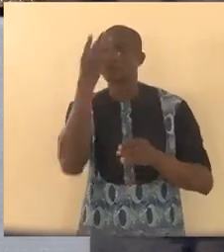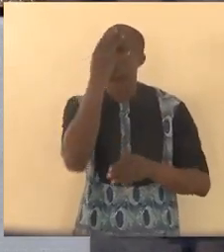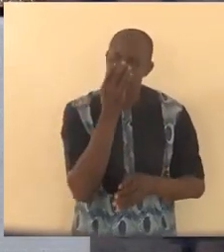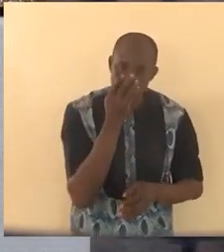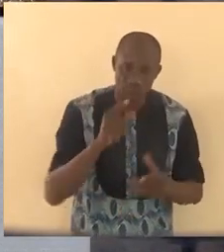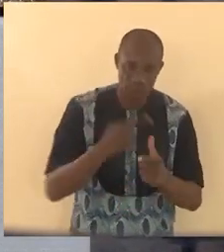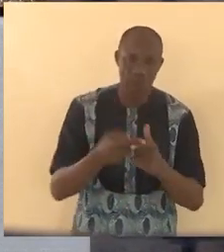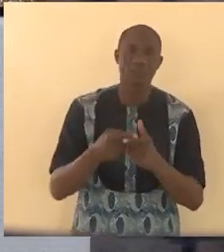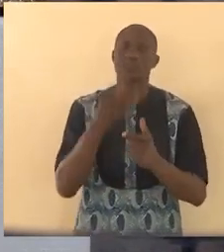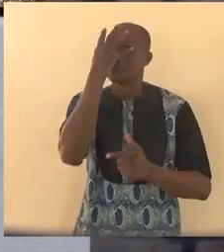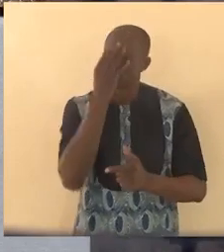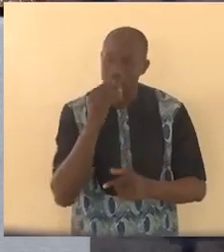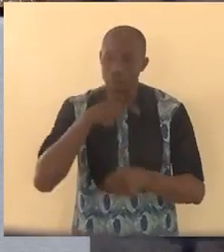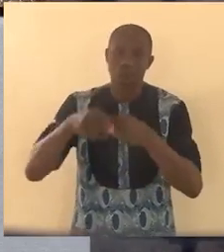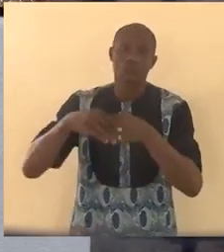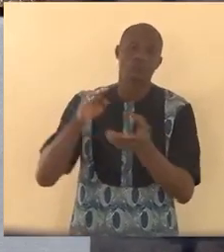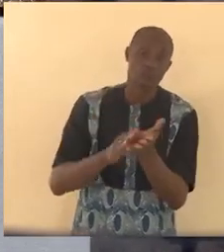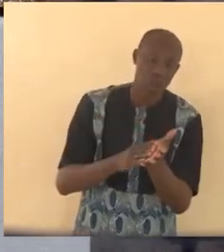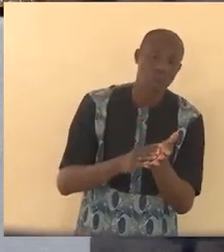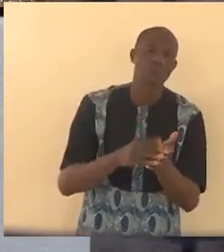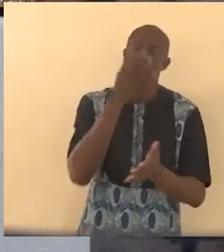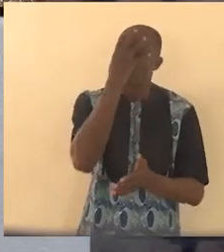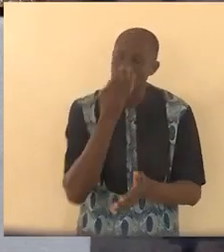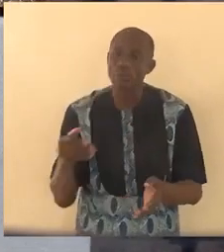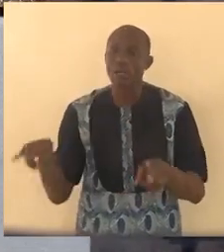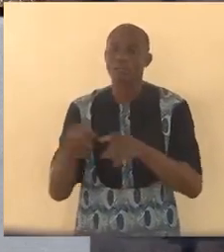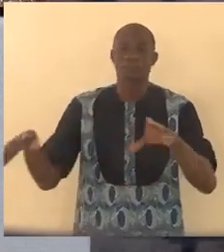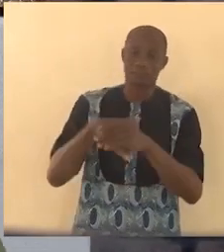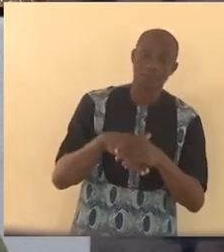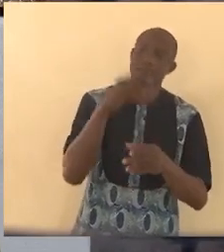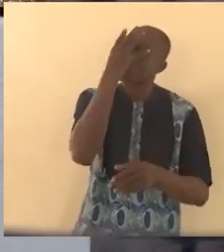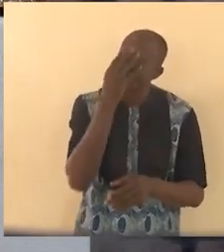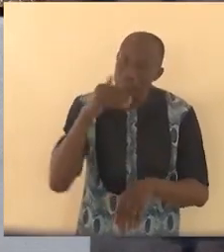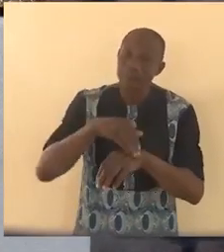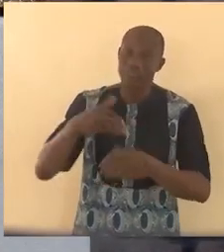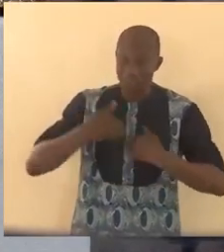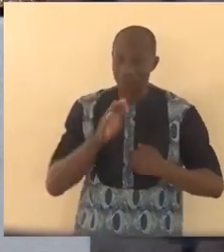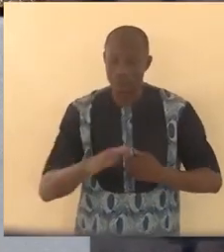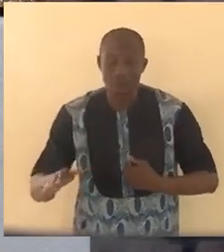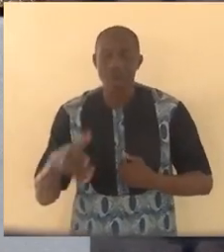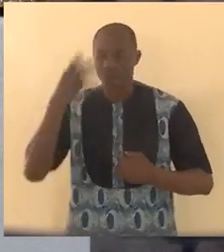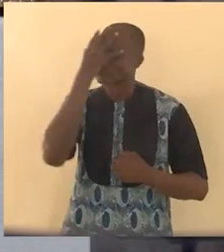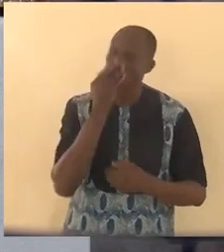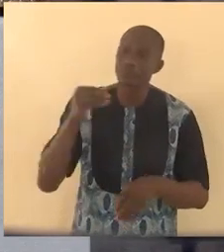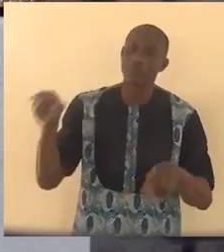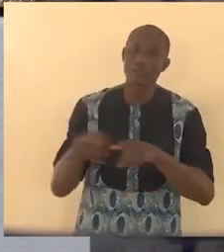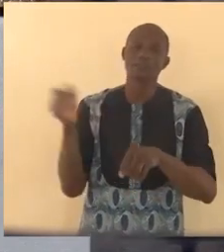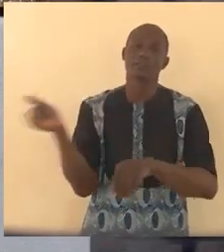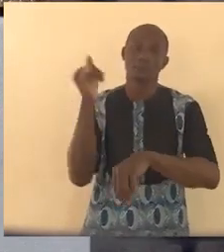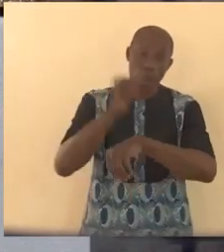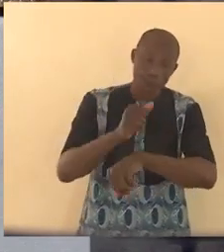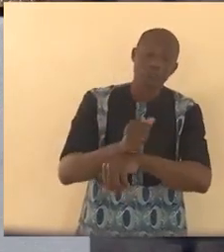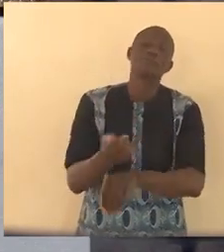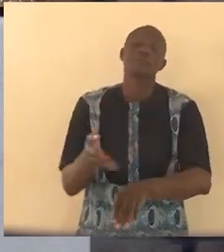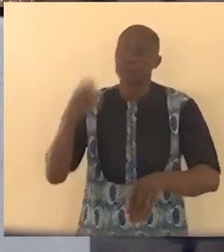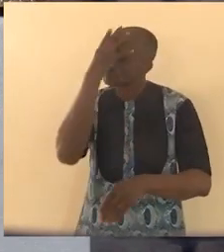asleep. Then they are asleep as they go to school. Then they are asleep as they marry. Then they are asleep as they have children. Then they are asleep as they walk. And then they